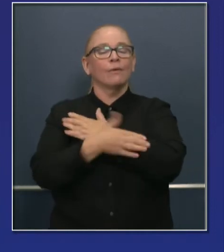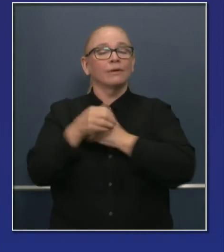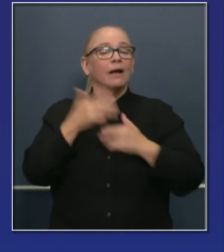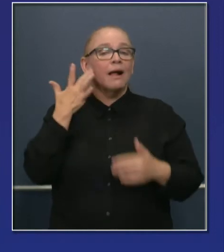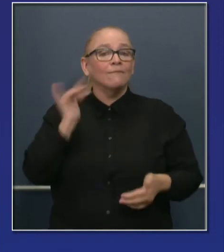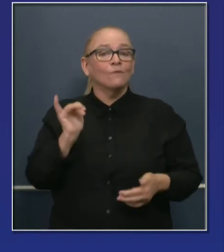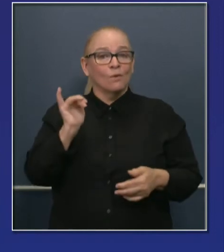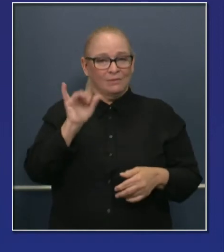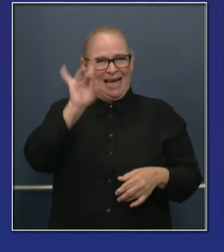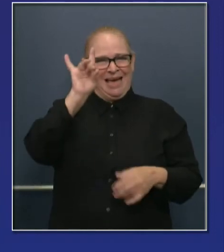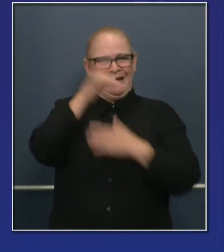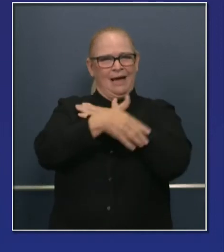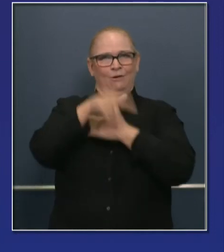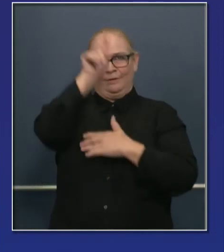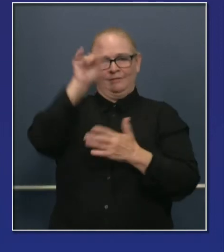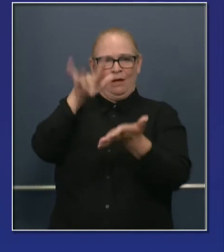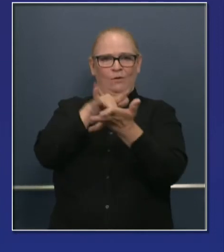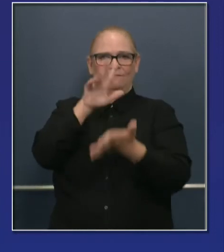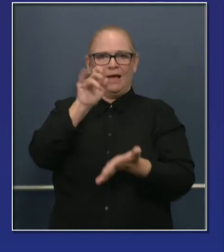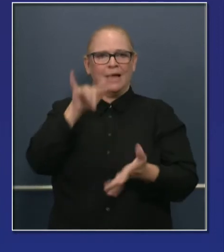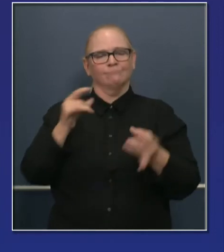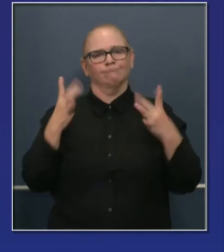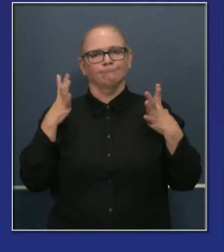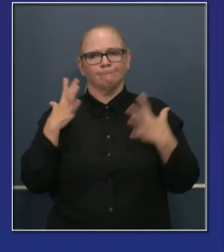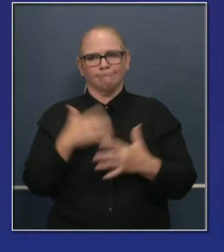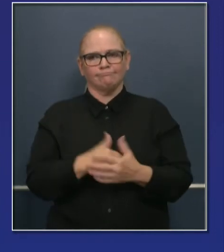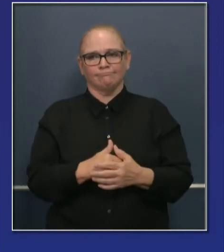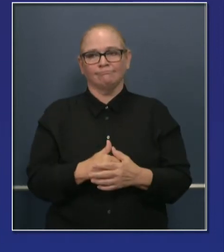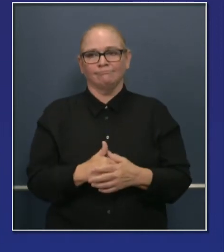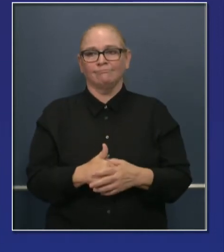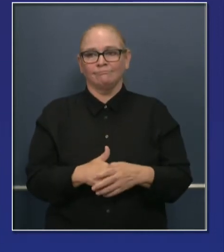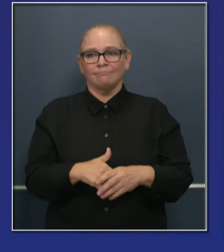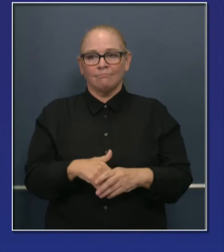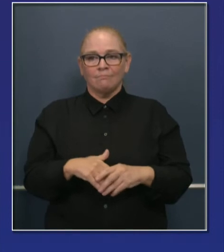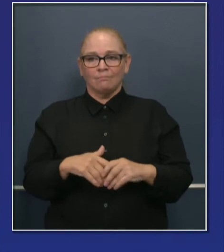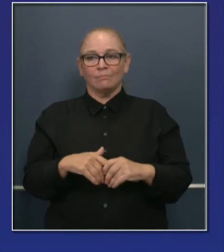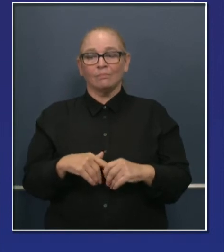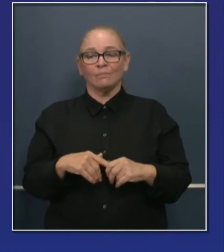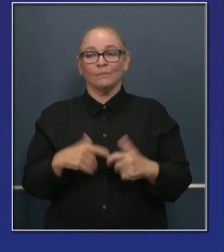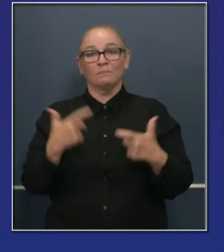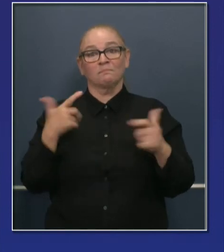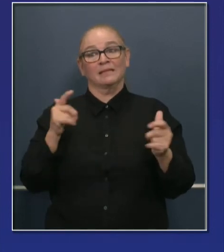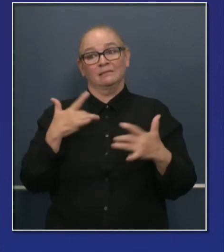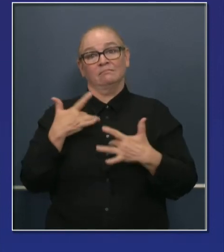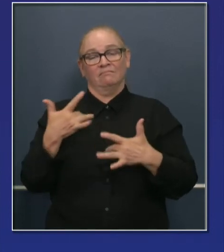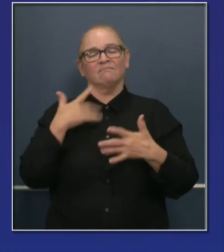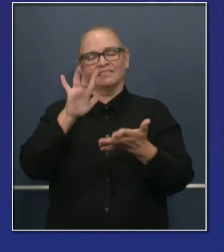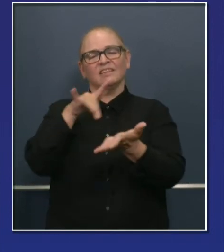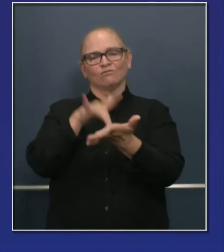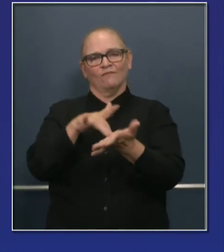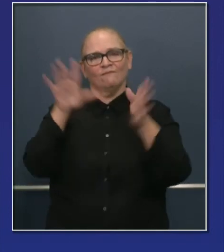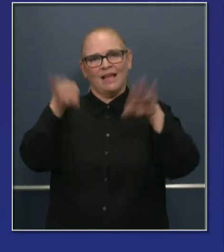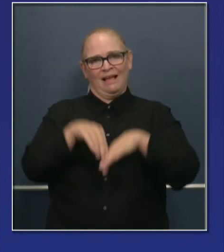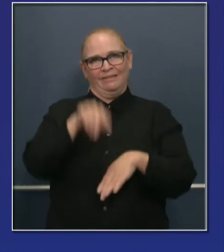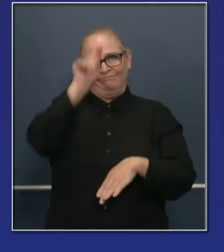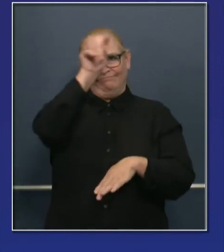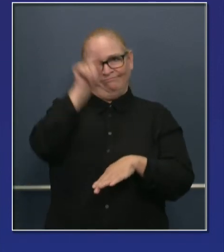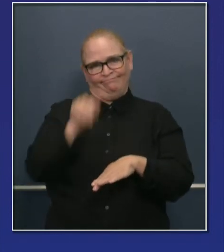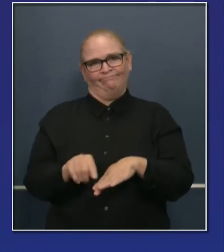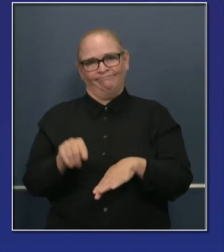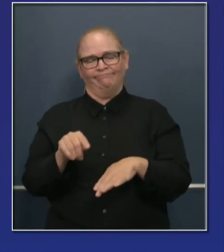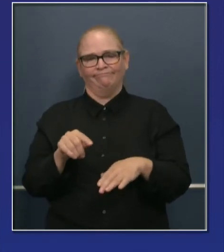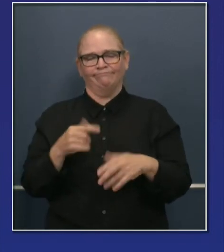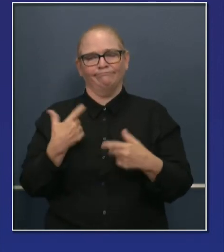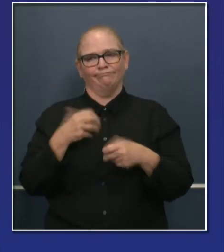of concern in a state as large as ours, it is indeed the Central Valley. We're seeing stabilization in